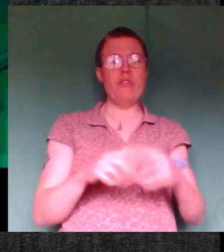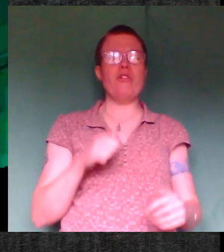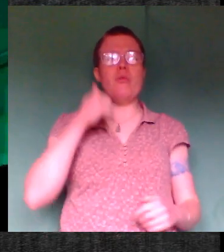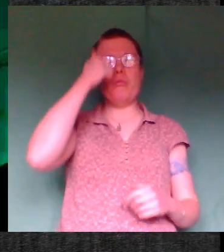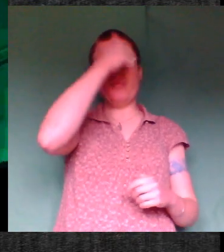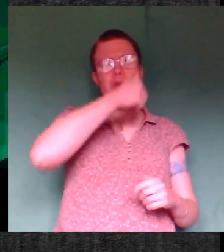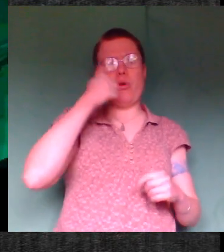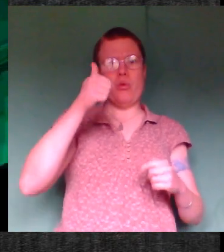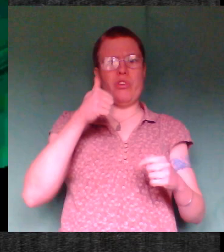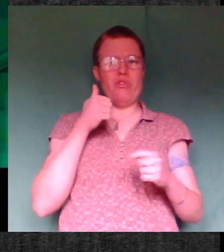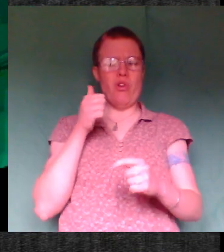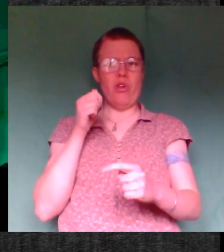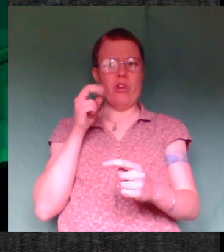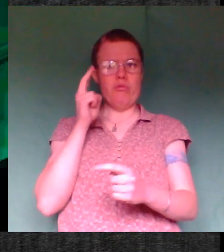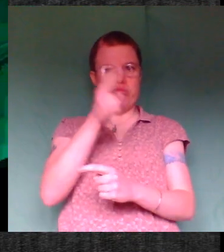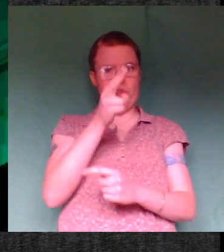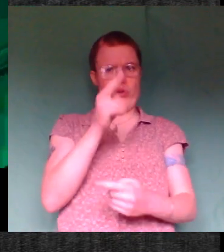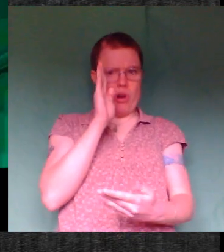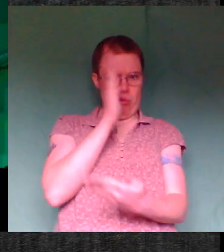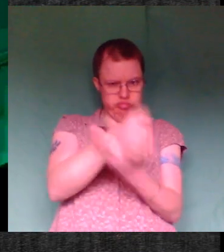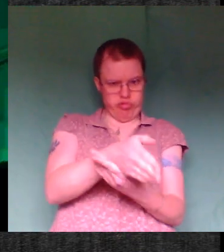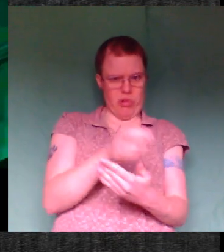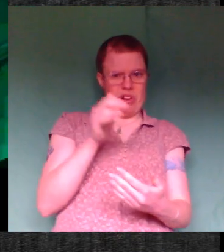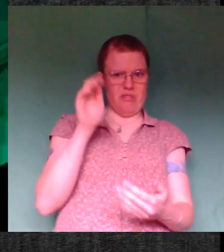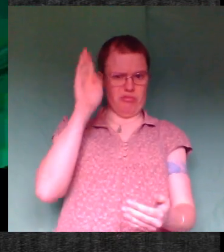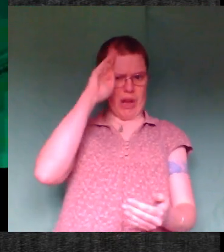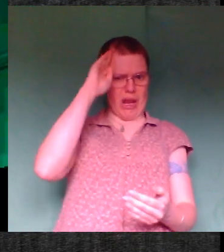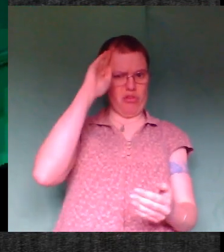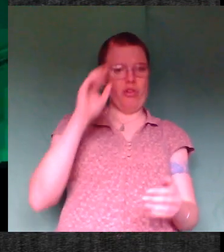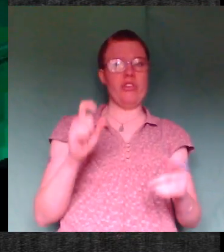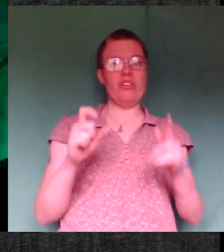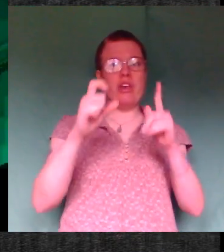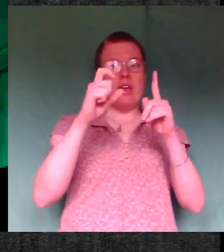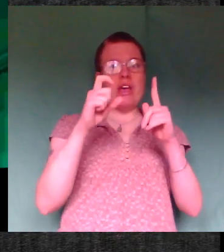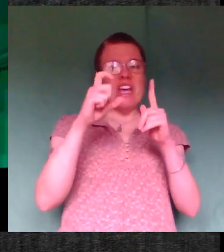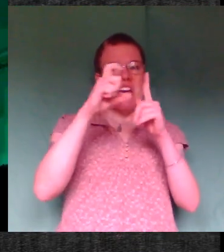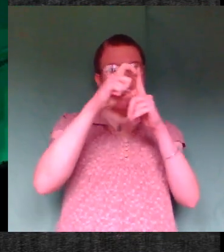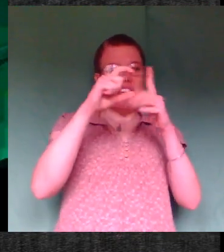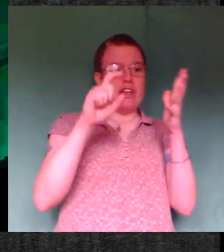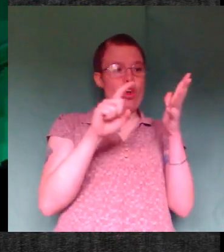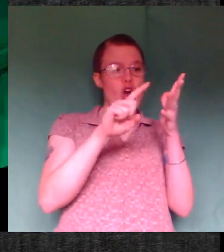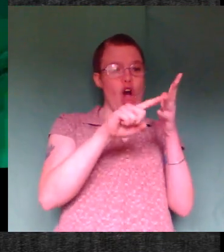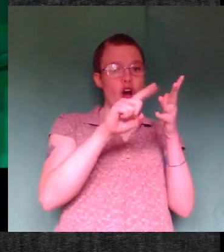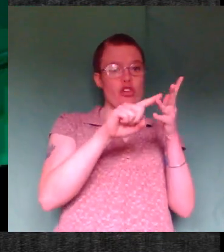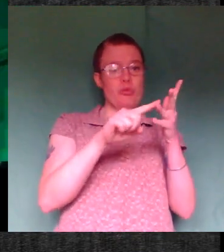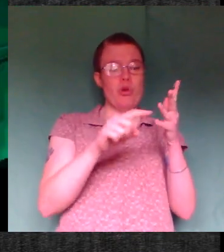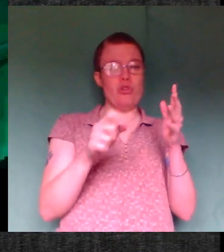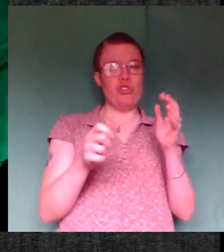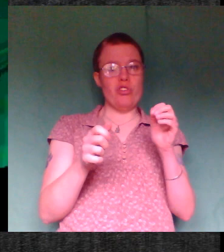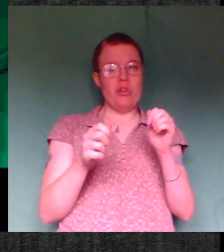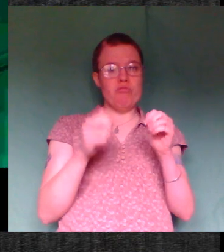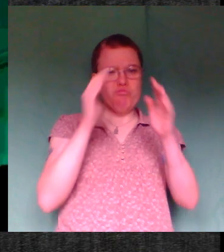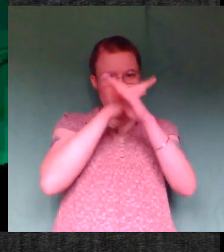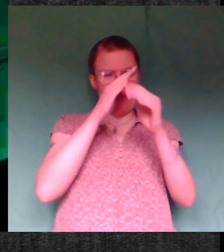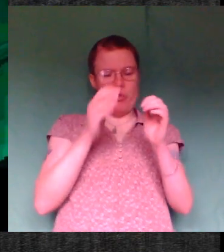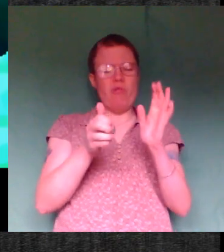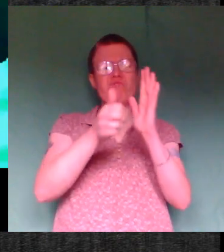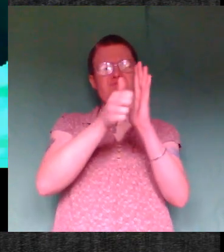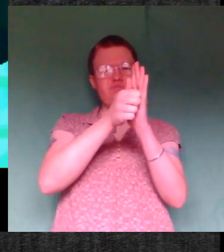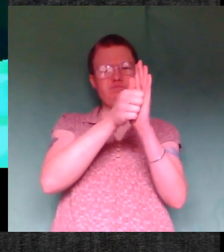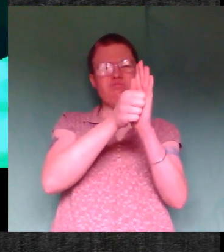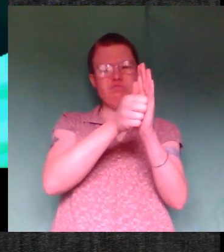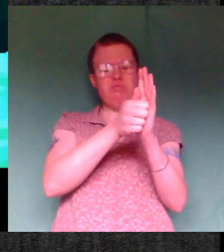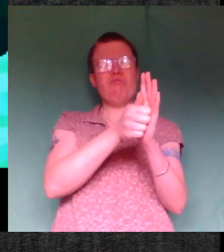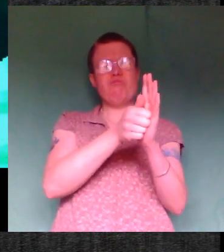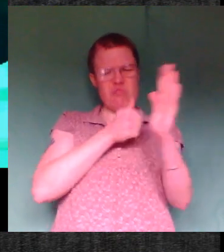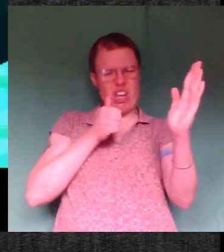And Revolver Ocelot, specialist in interrogation and a formidable gunfighter. And finally, in